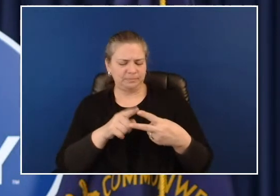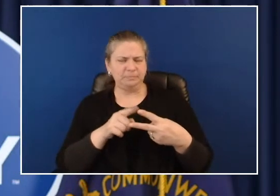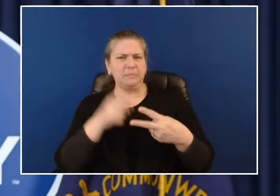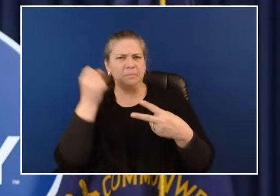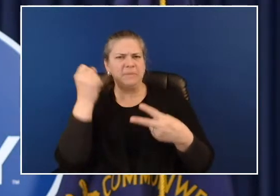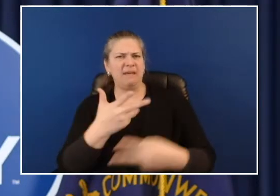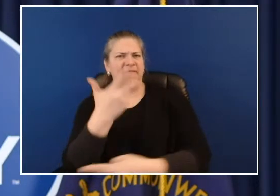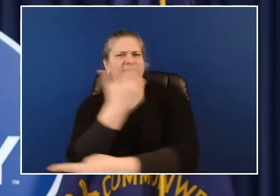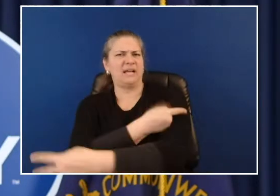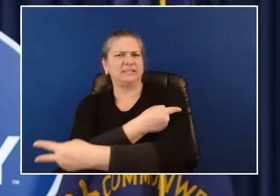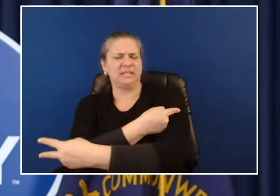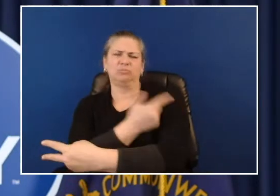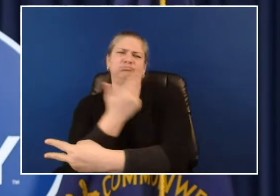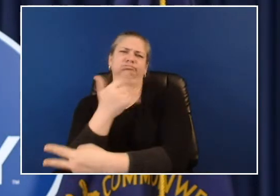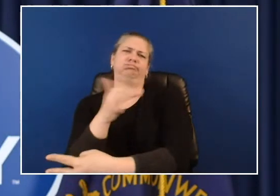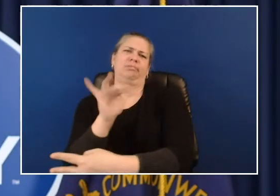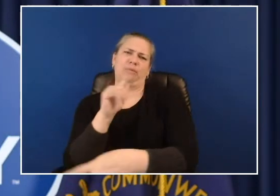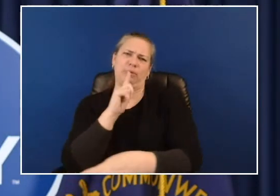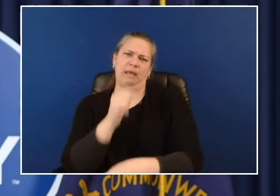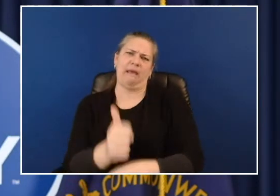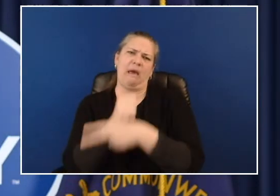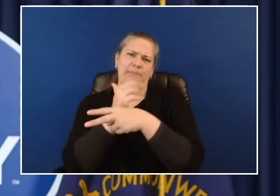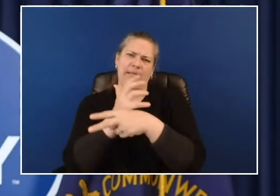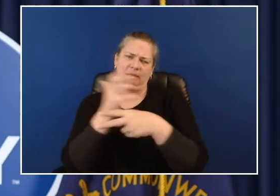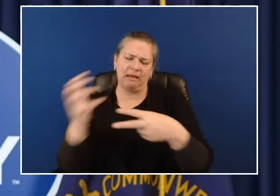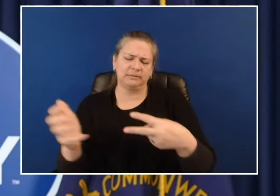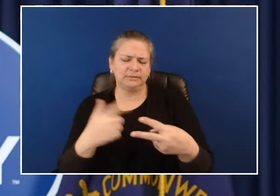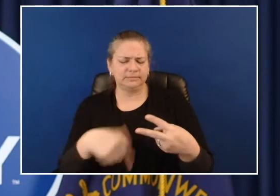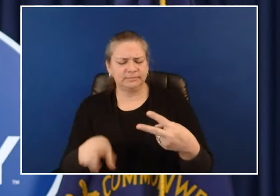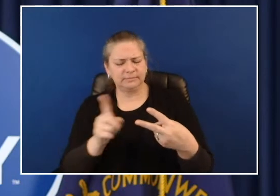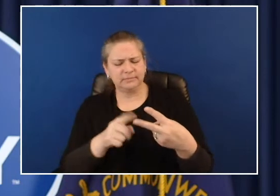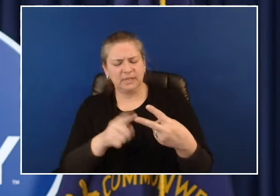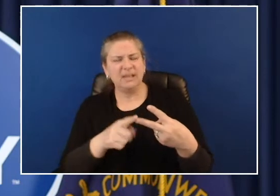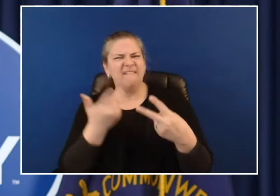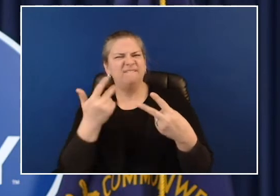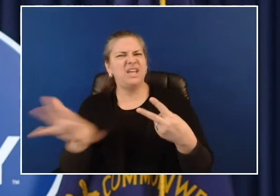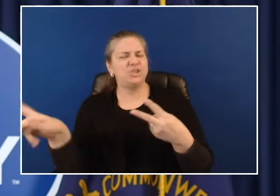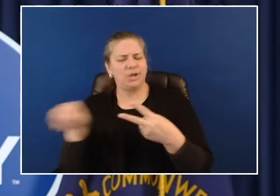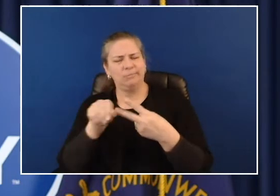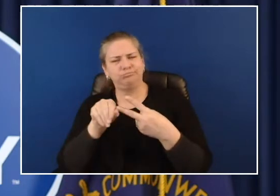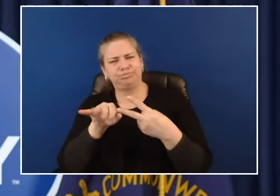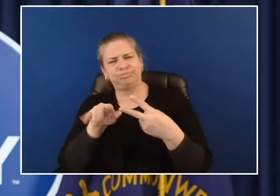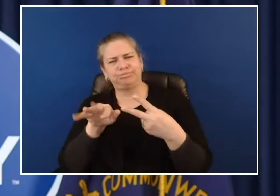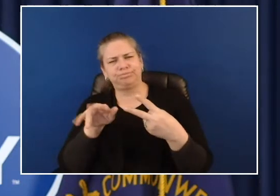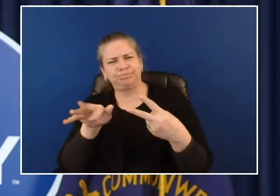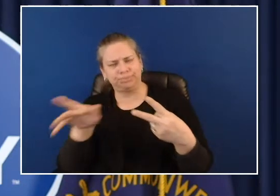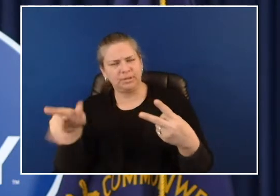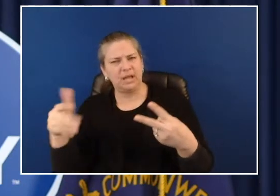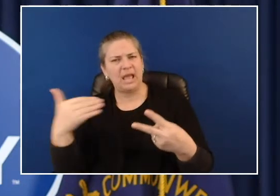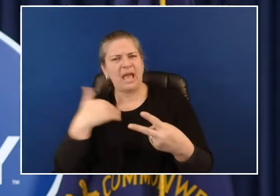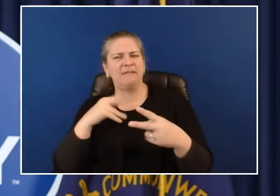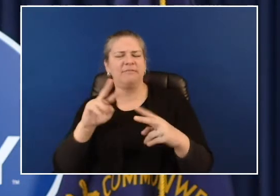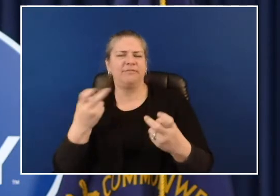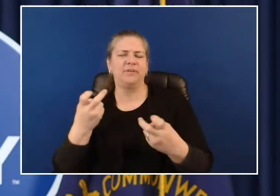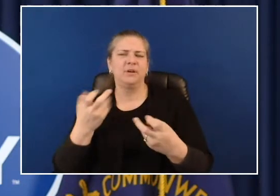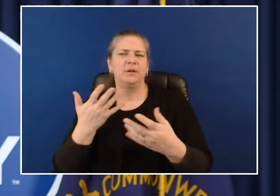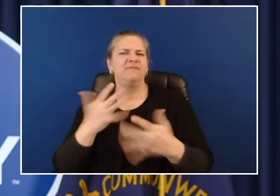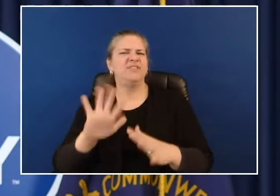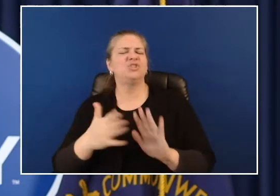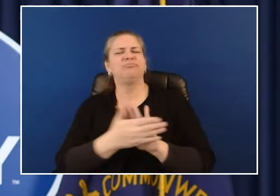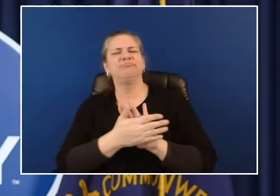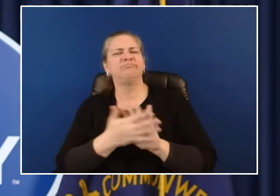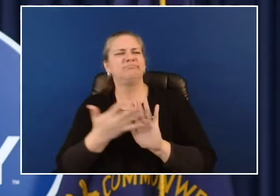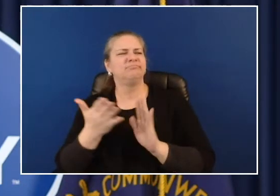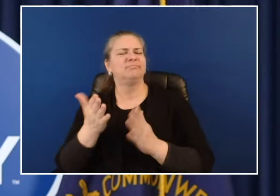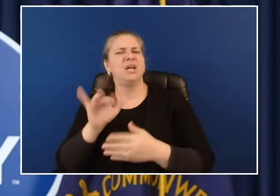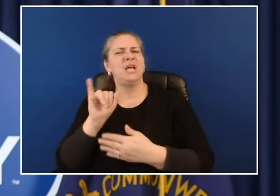a huge help. And second, the number of people that it's infected that have developed at least some form of immunity from having it. Now, that's certainly